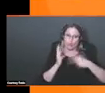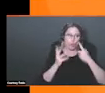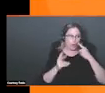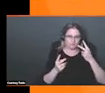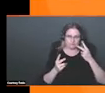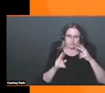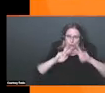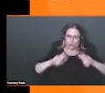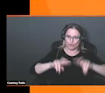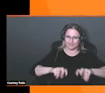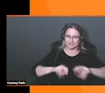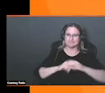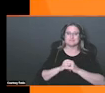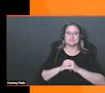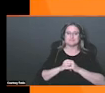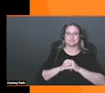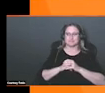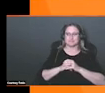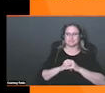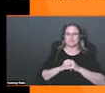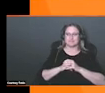the first thing you need to do,